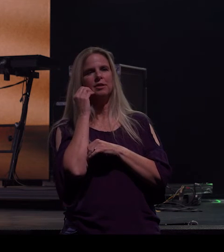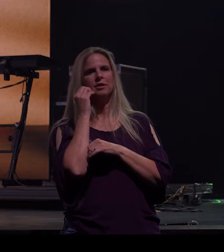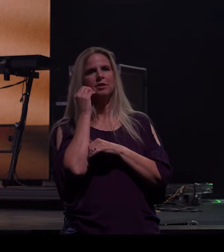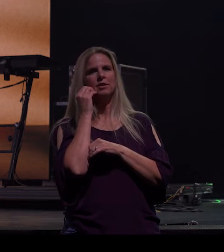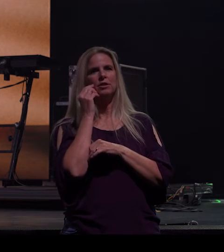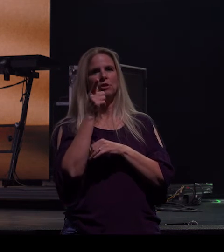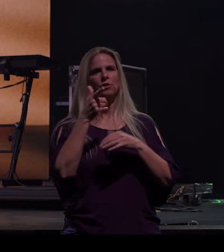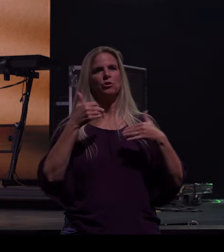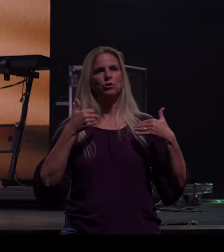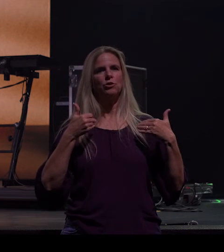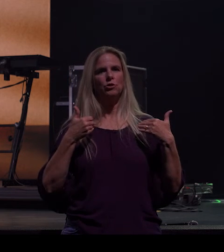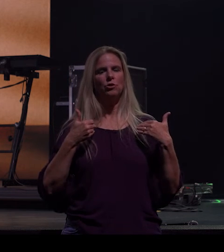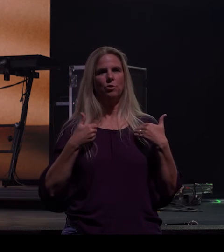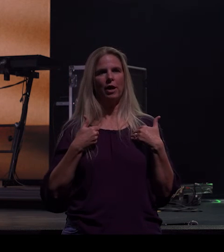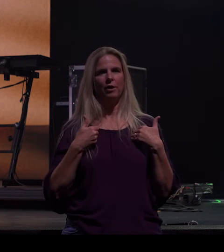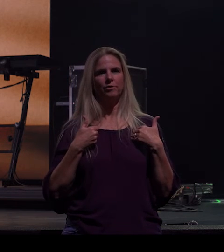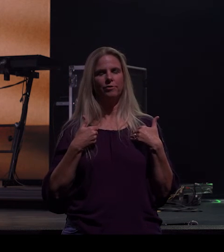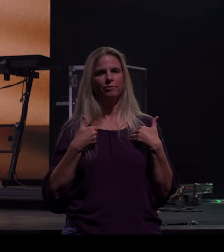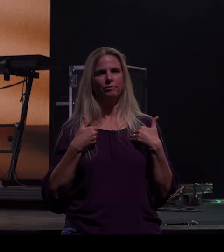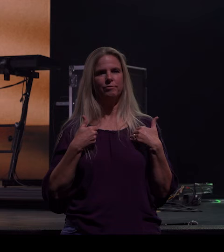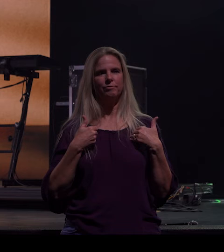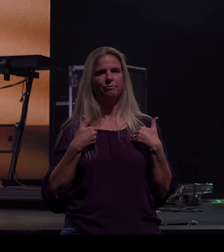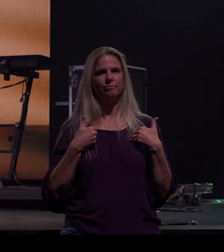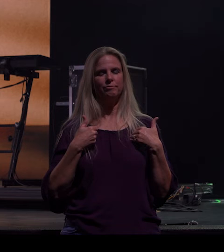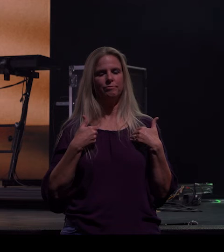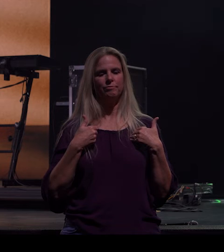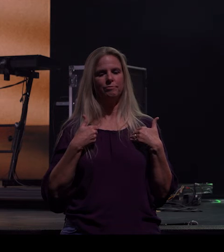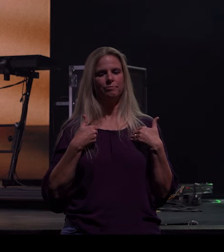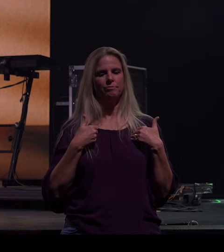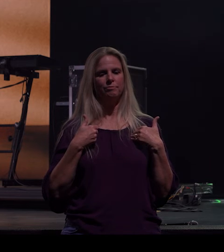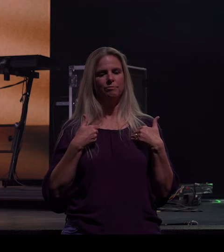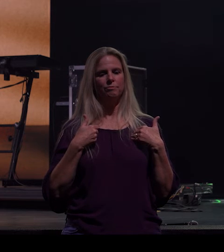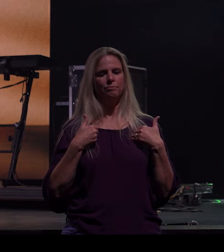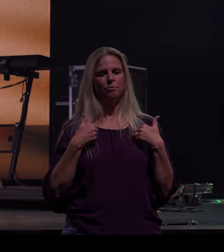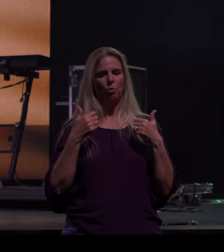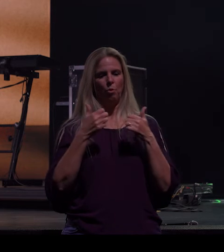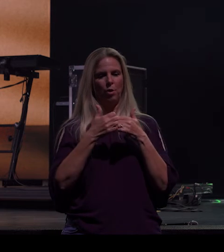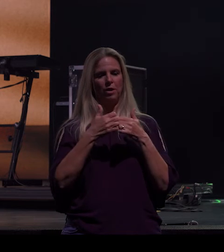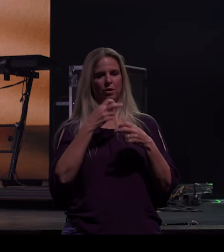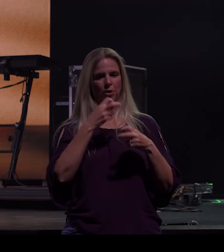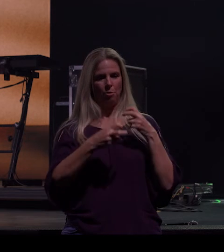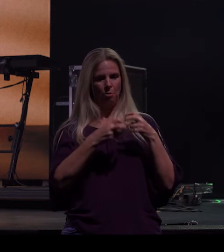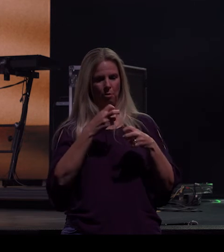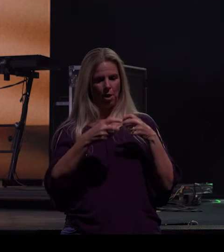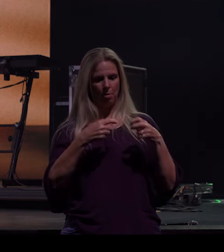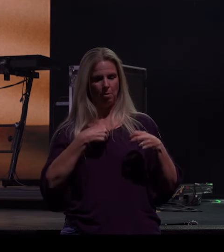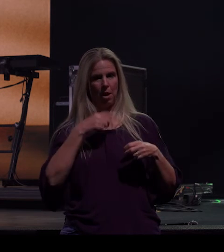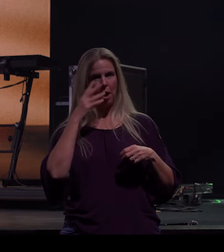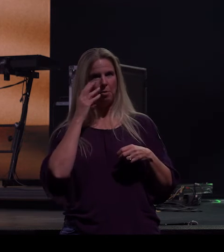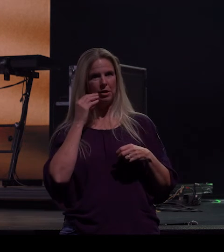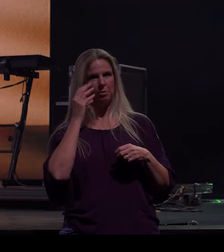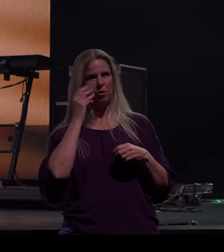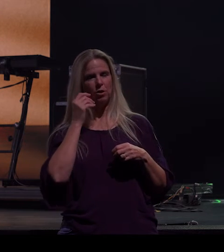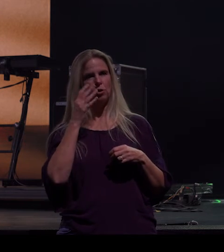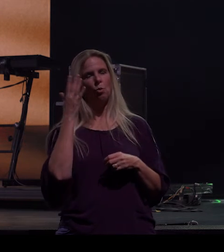want to be down. That's what I care about. Do you want to know why?